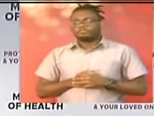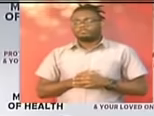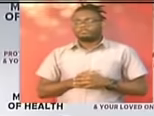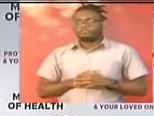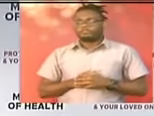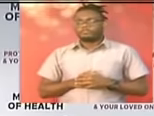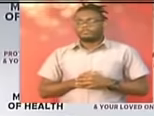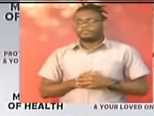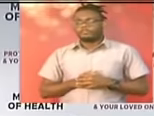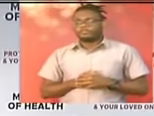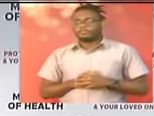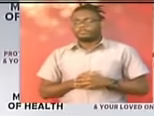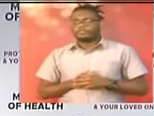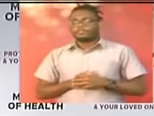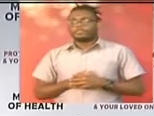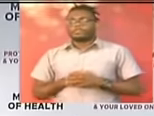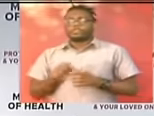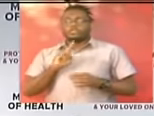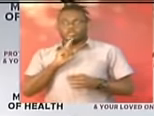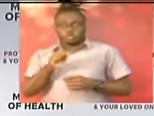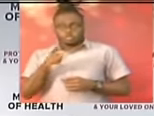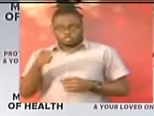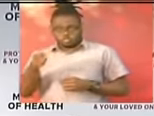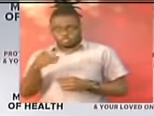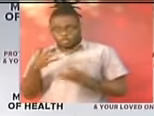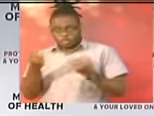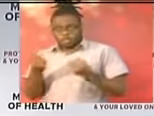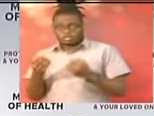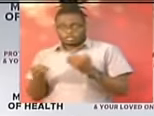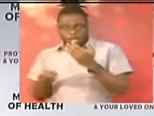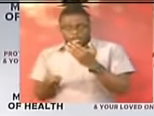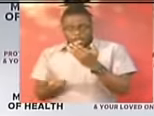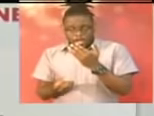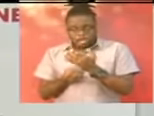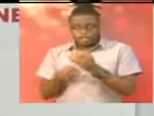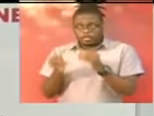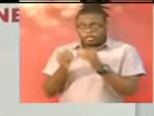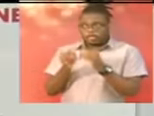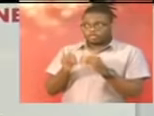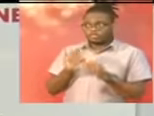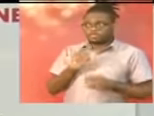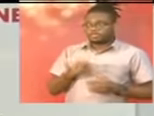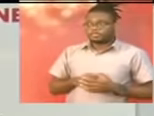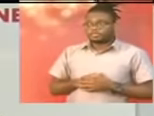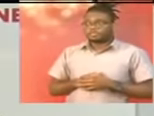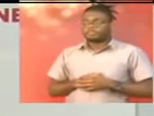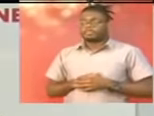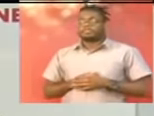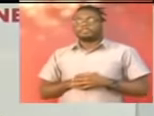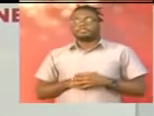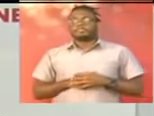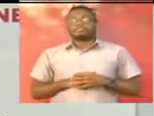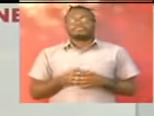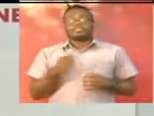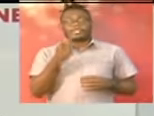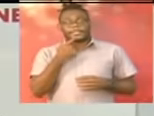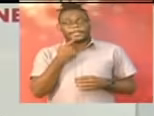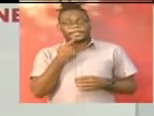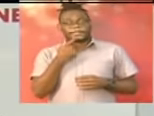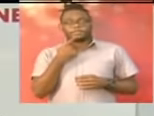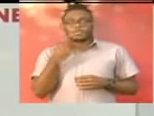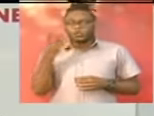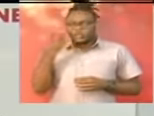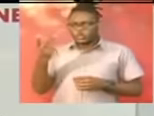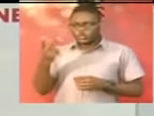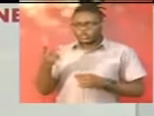had anything to add to that. Yes? All right, thanks very much. So I'll point out two things. One, the period represented on the